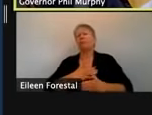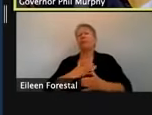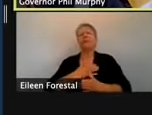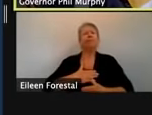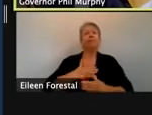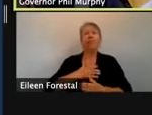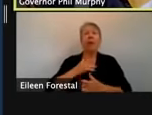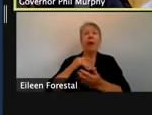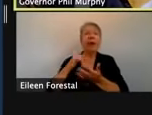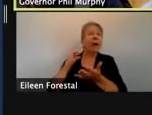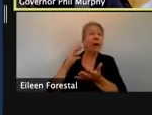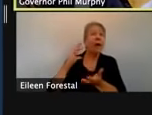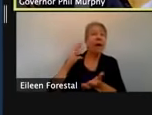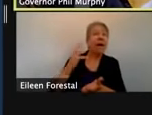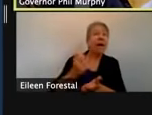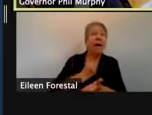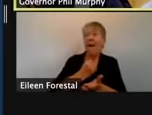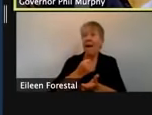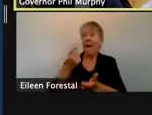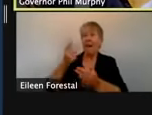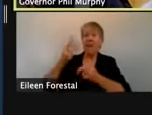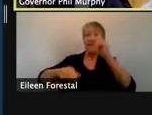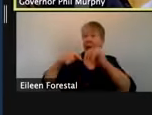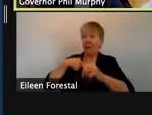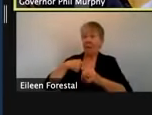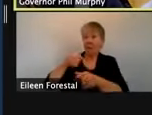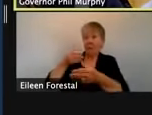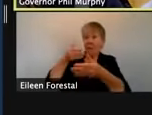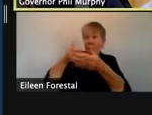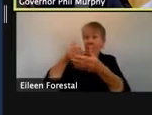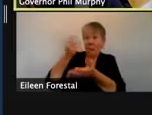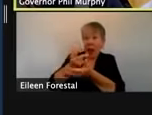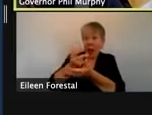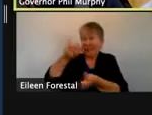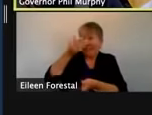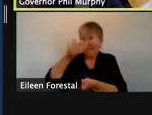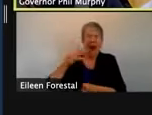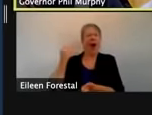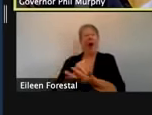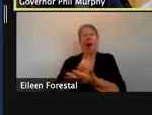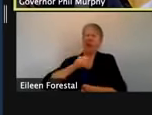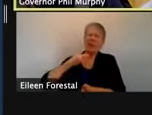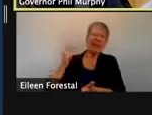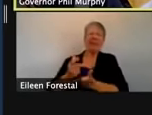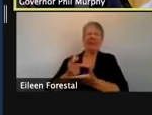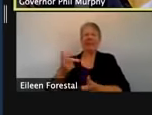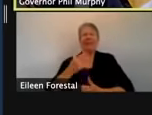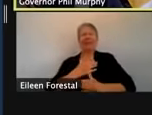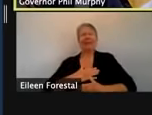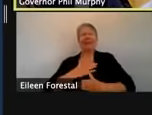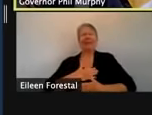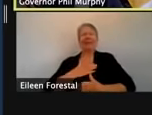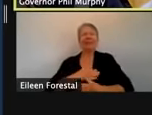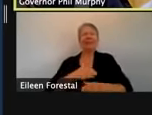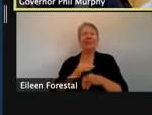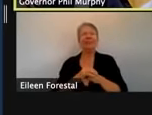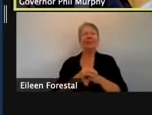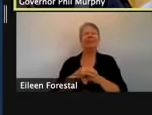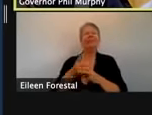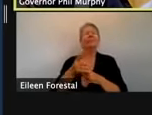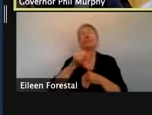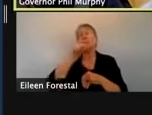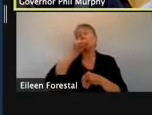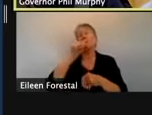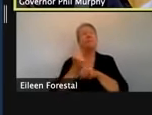the Yankees and never passed up a good piece of dark chocolate. Dr. Goodstein leaves behind his wife